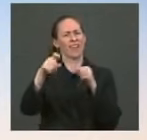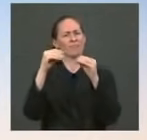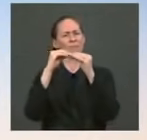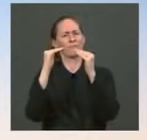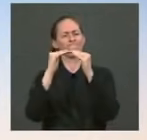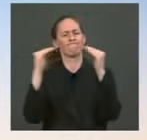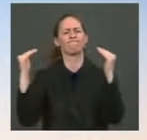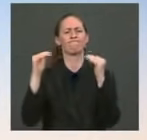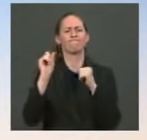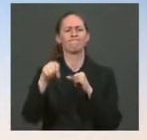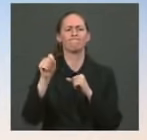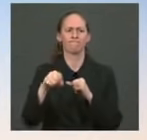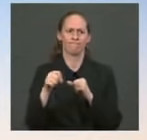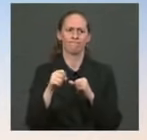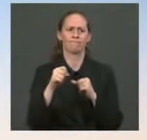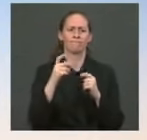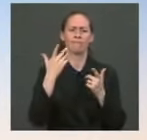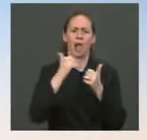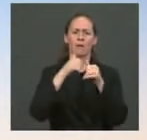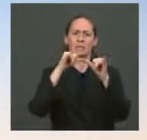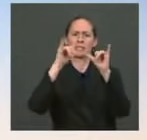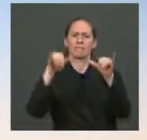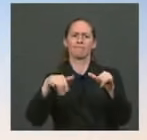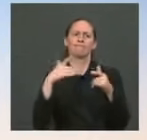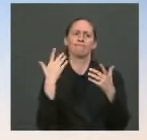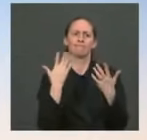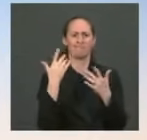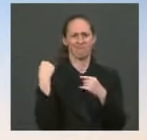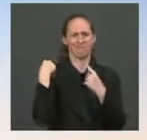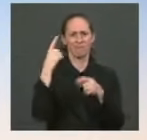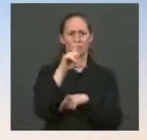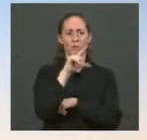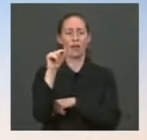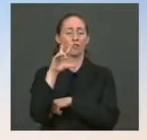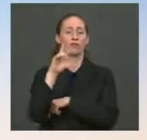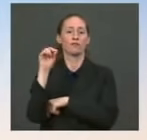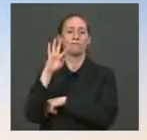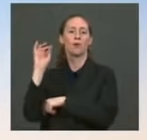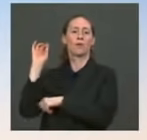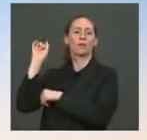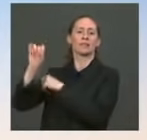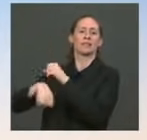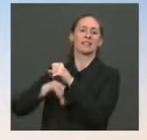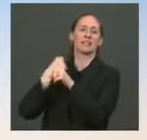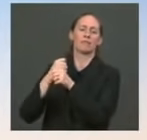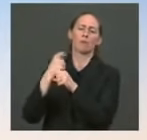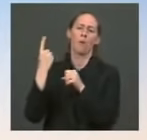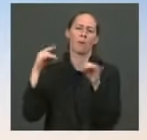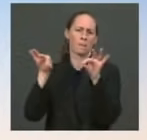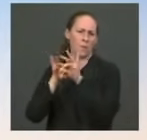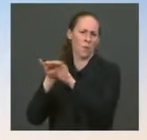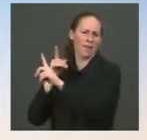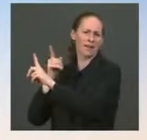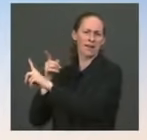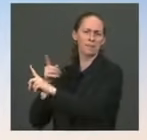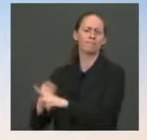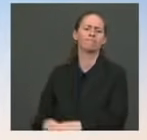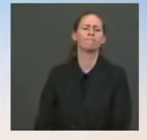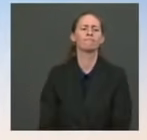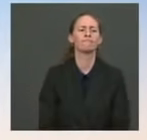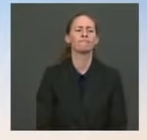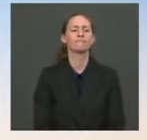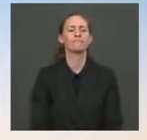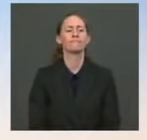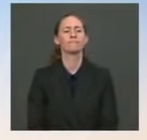system for many, many decades, and that is a central tenet of his presidency. And that is evidence in a range of executive orders